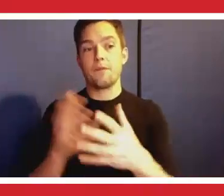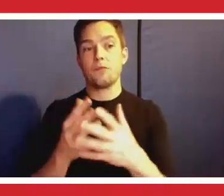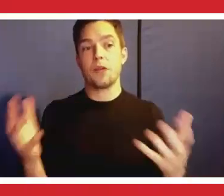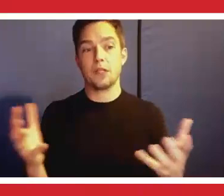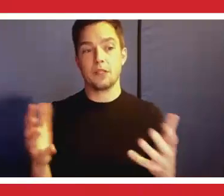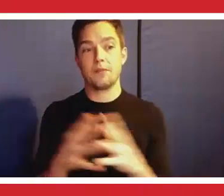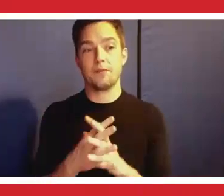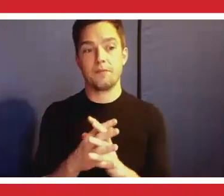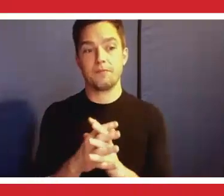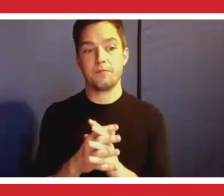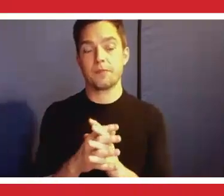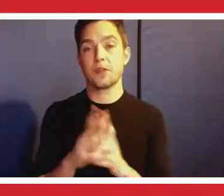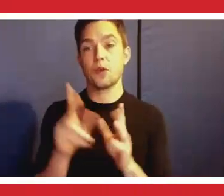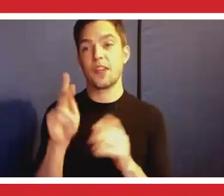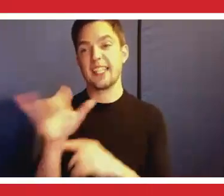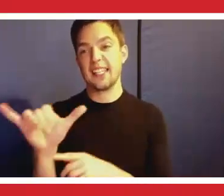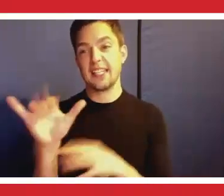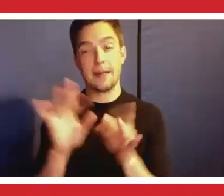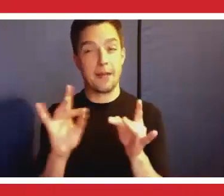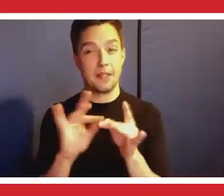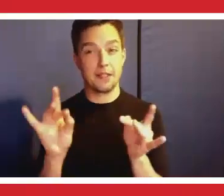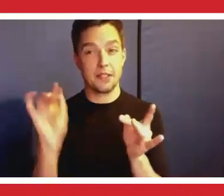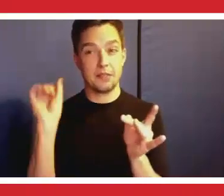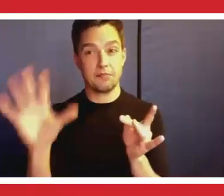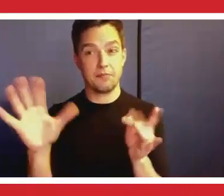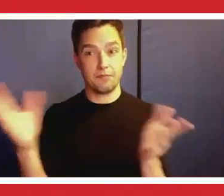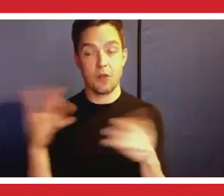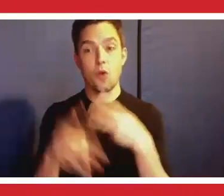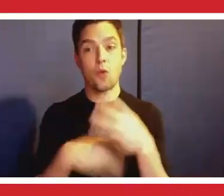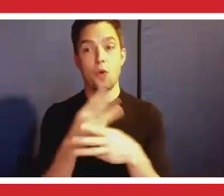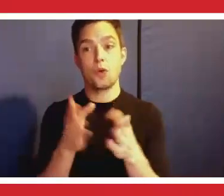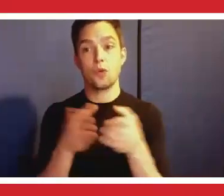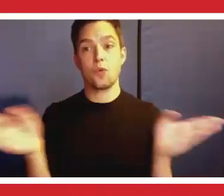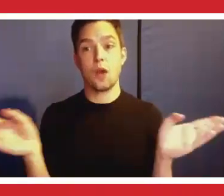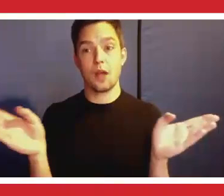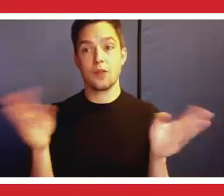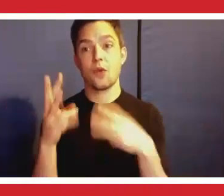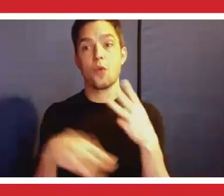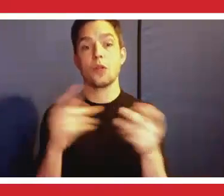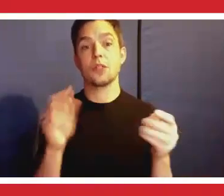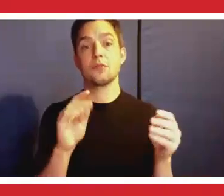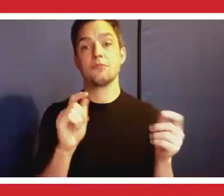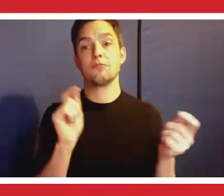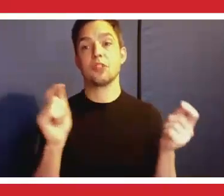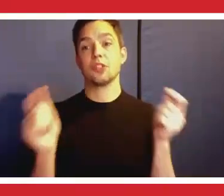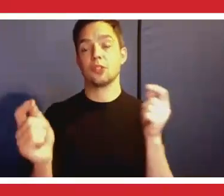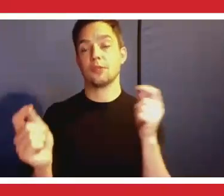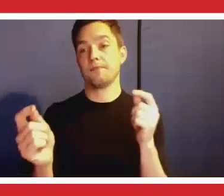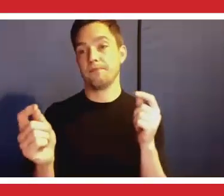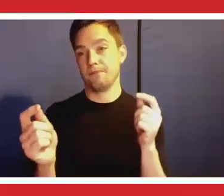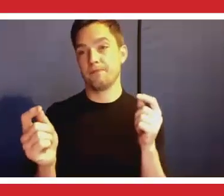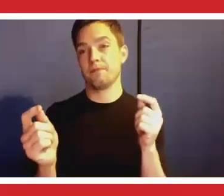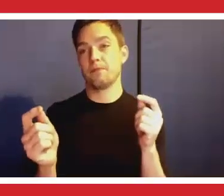the key message is that worldwide the world is moving on even